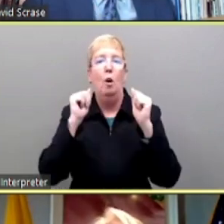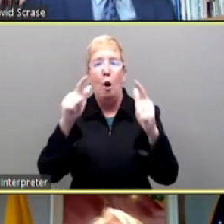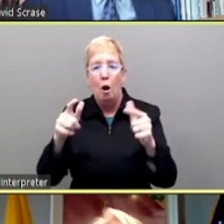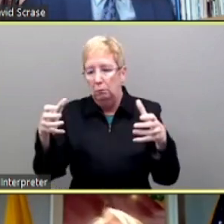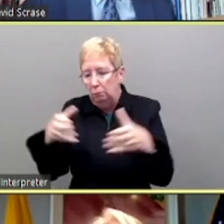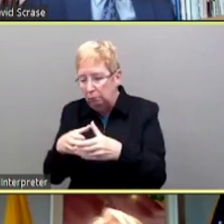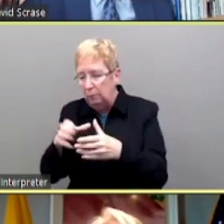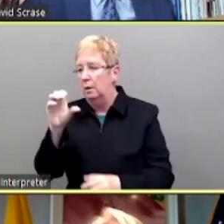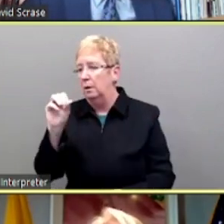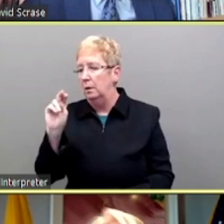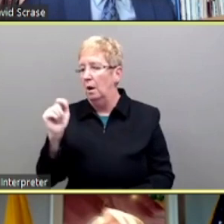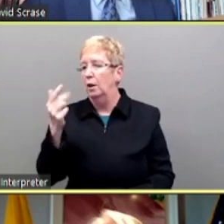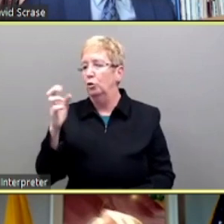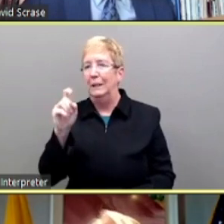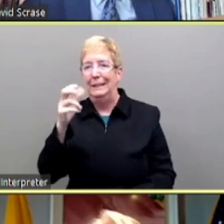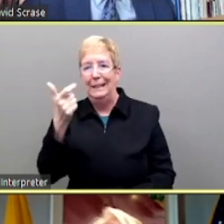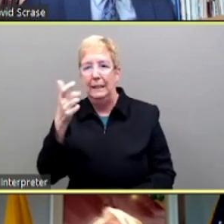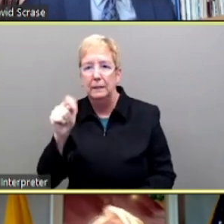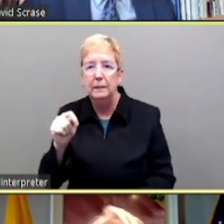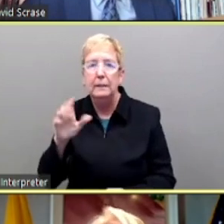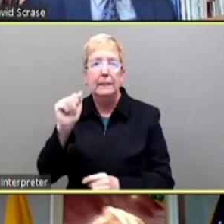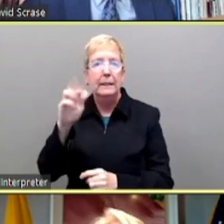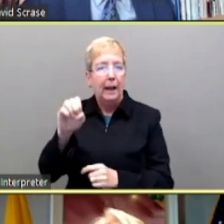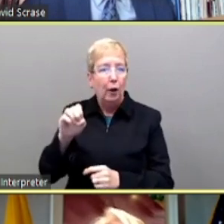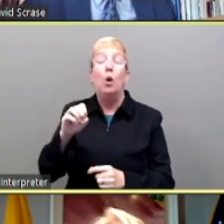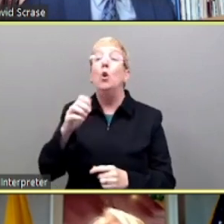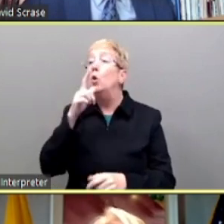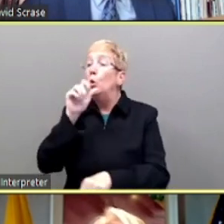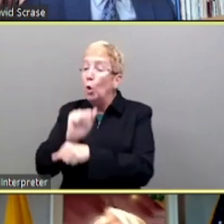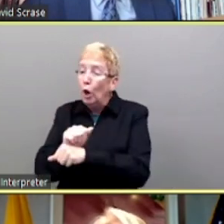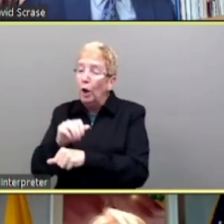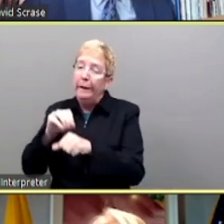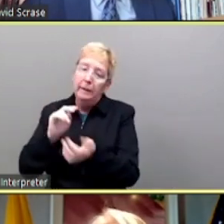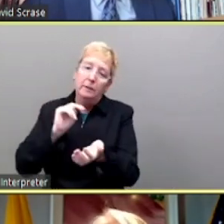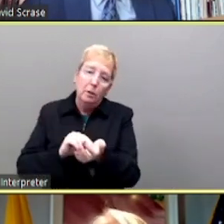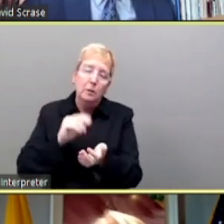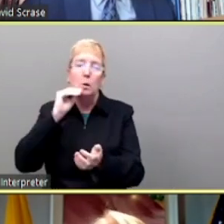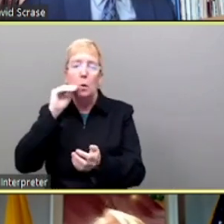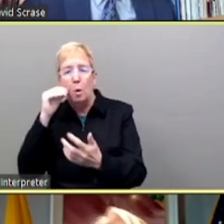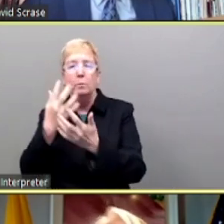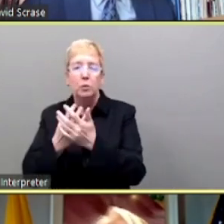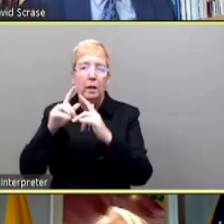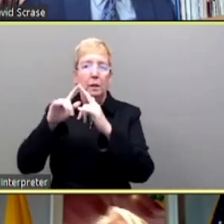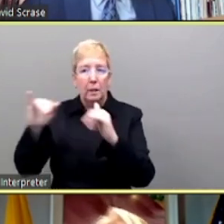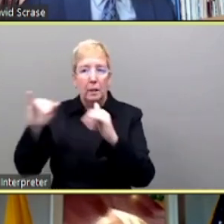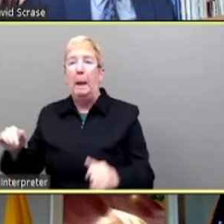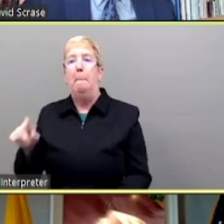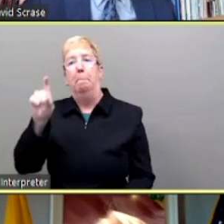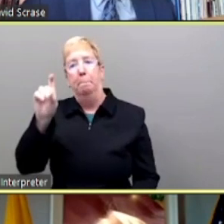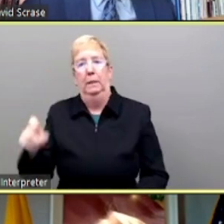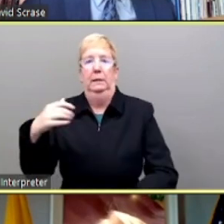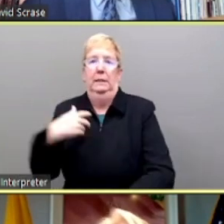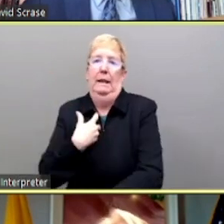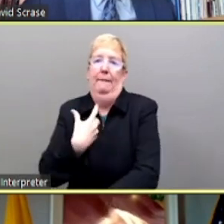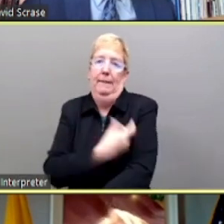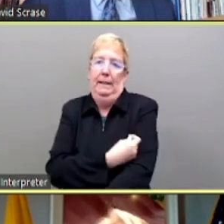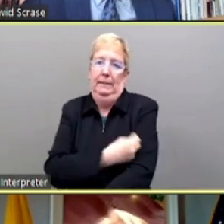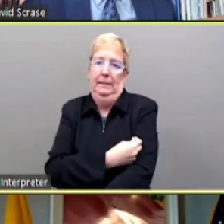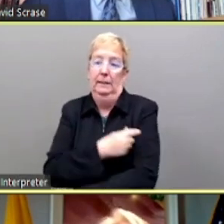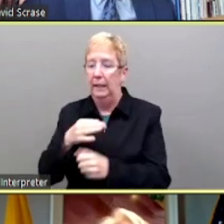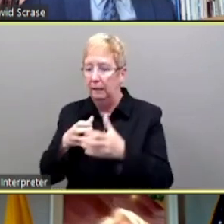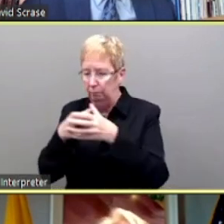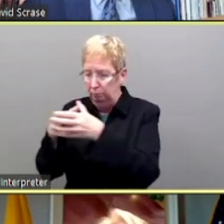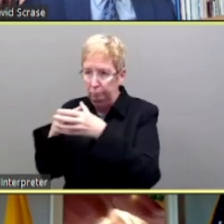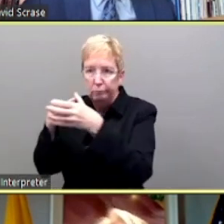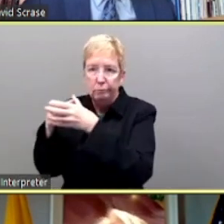all hospital workers and all workers in congregate care settings to be vaccinated. So hospital workers,